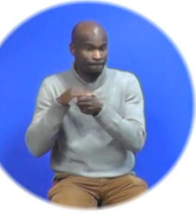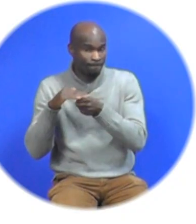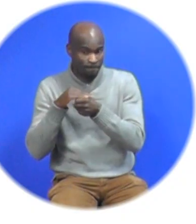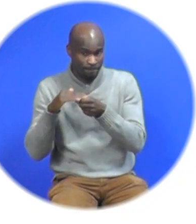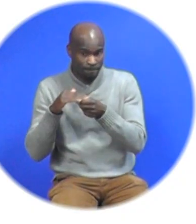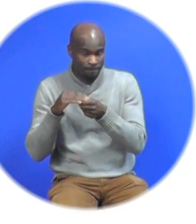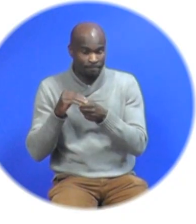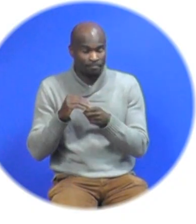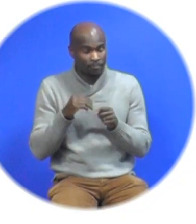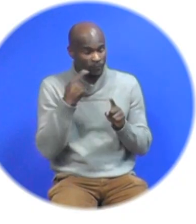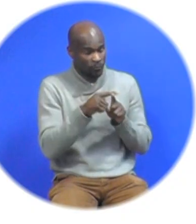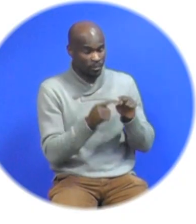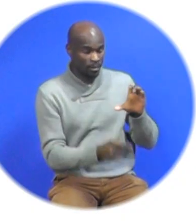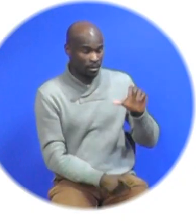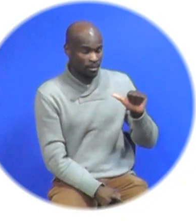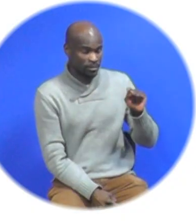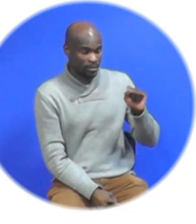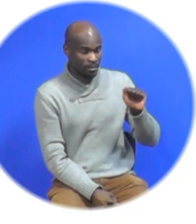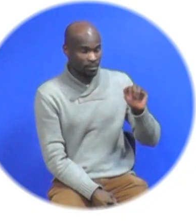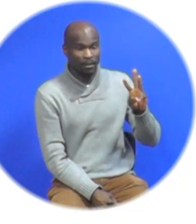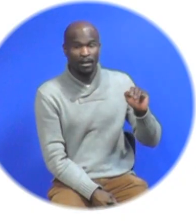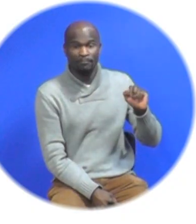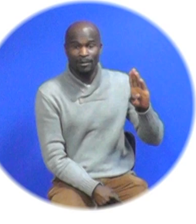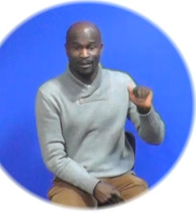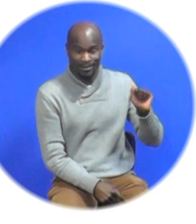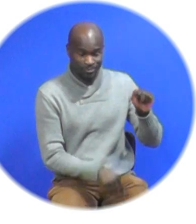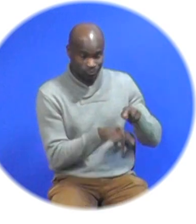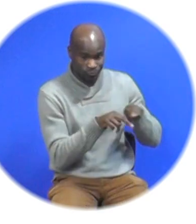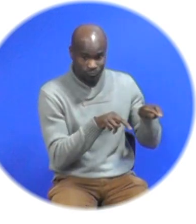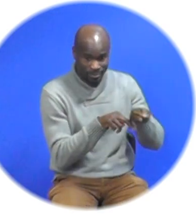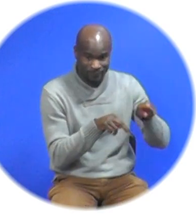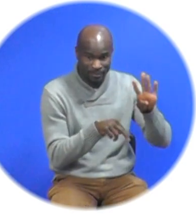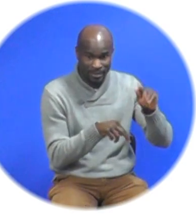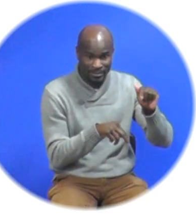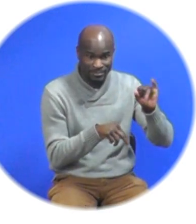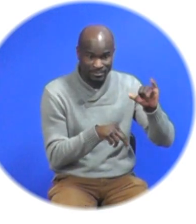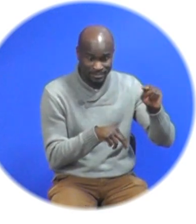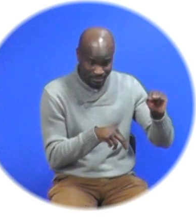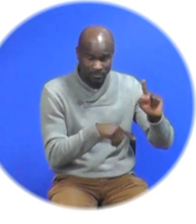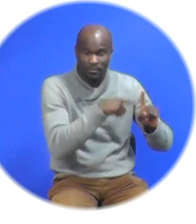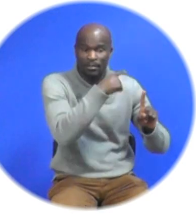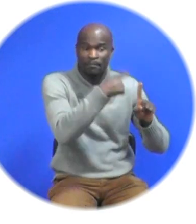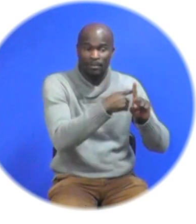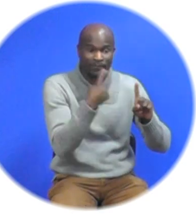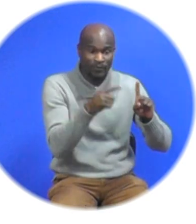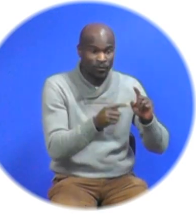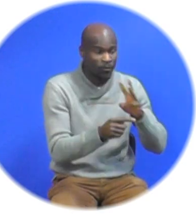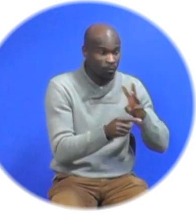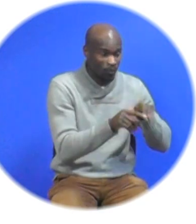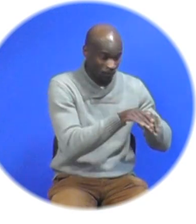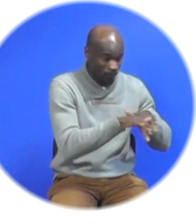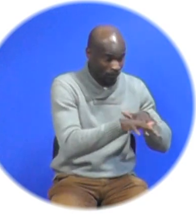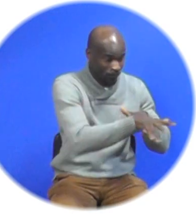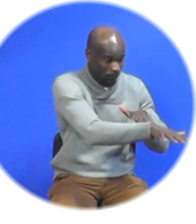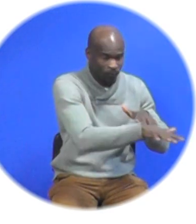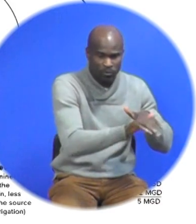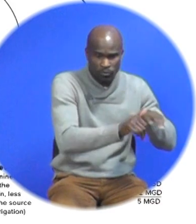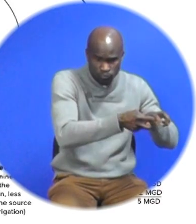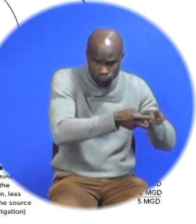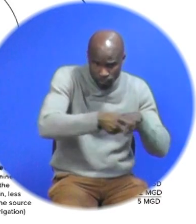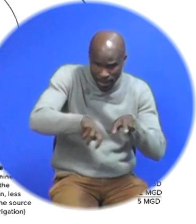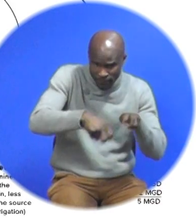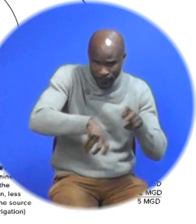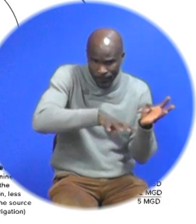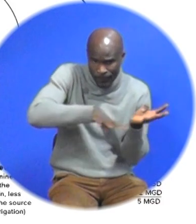the Catawba River Basin, Charlotte Water's request to transfer water out of the basin, the alternatives, our coalition, and the